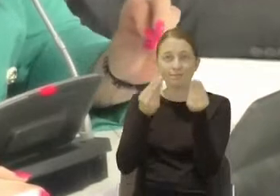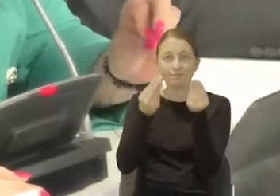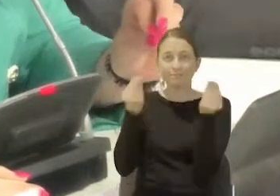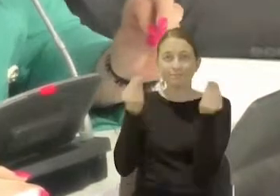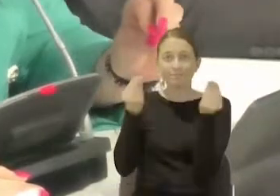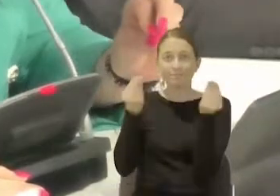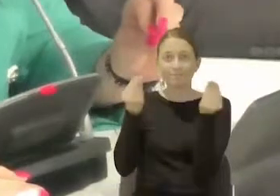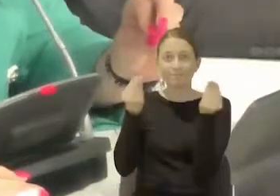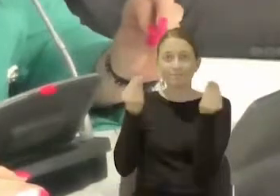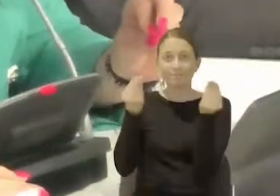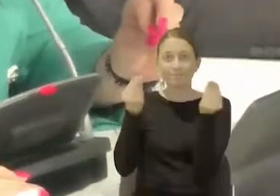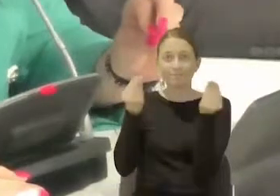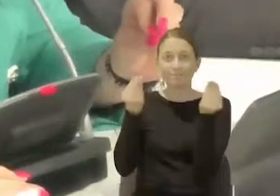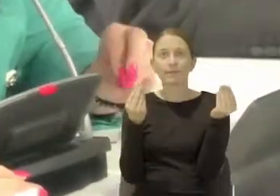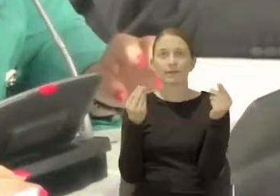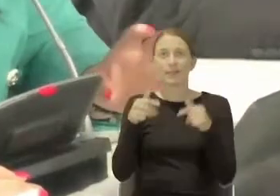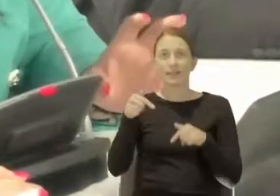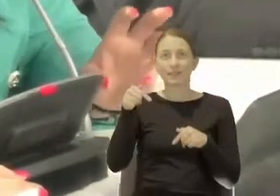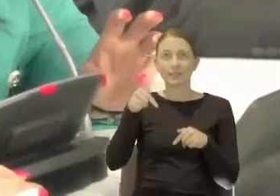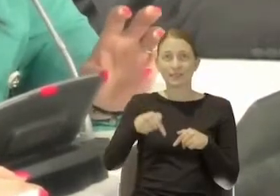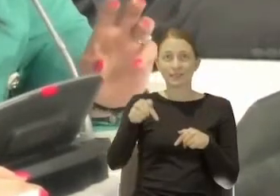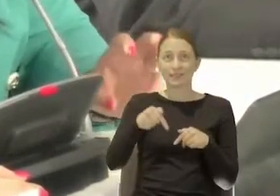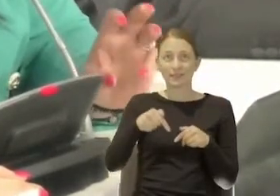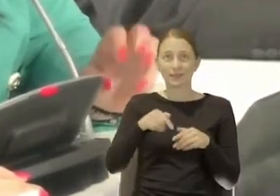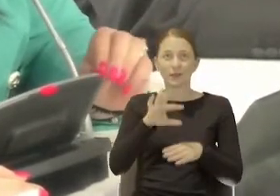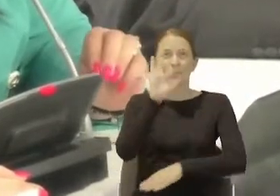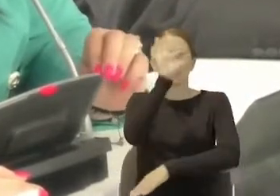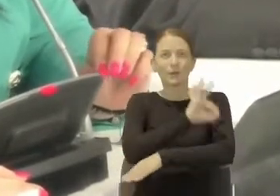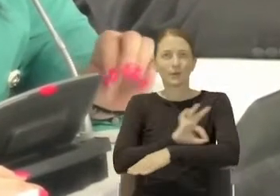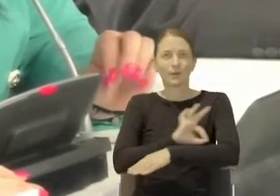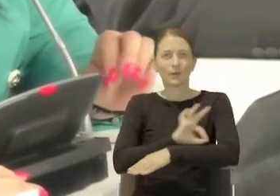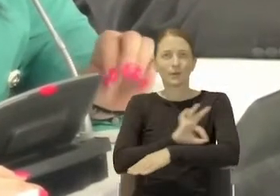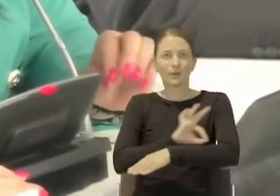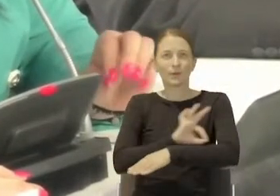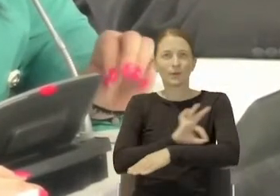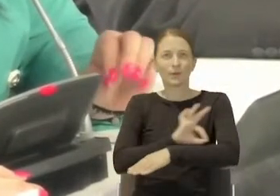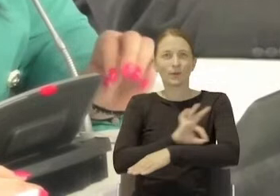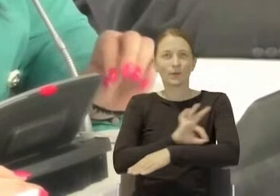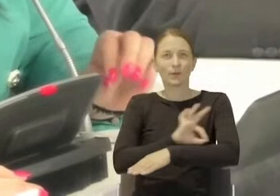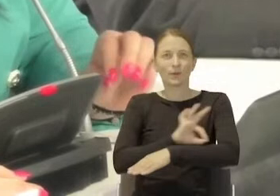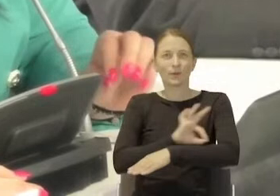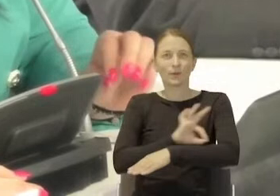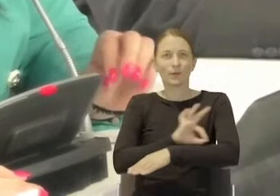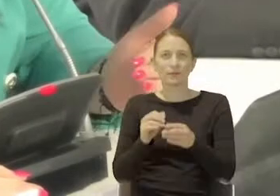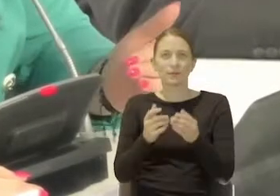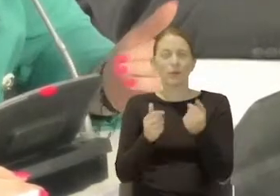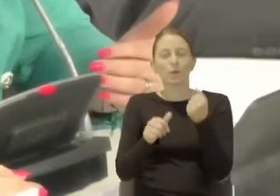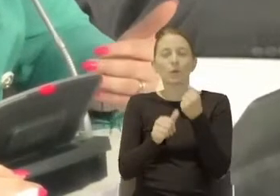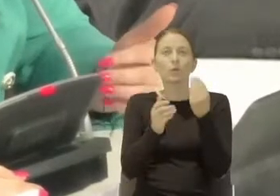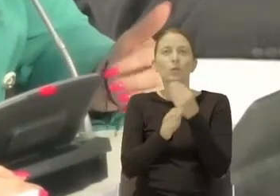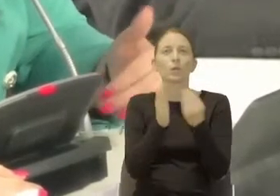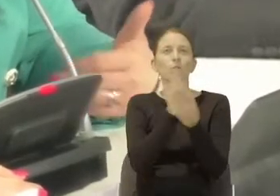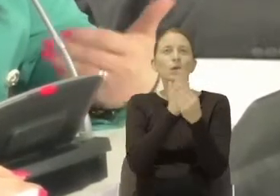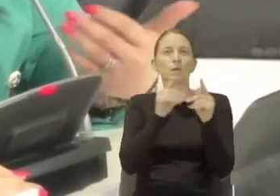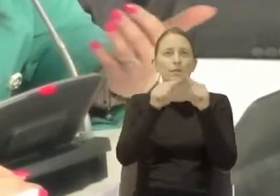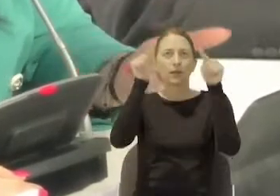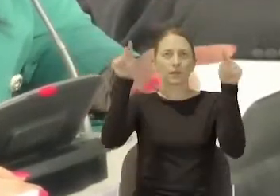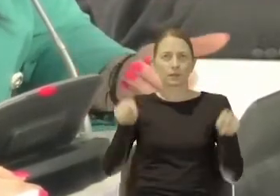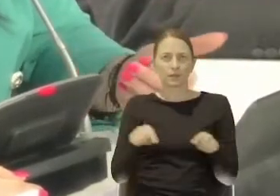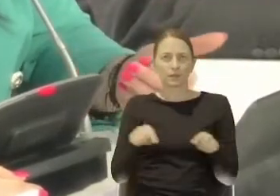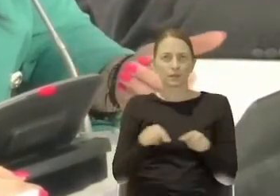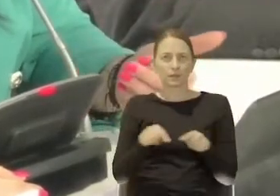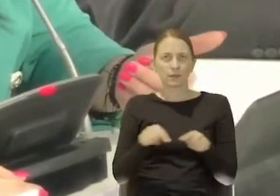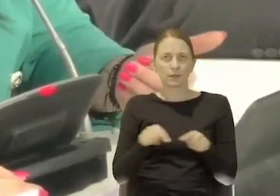prepared their own documents. We are currently working on solutions that would